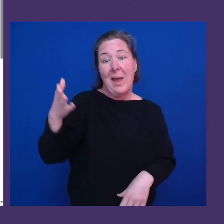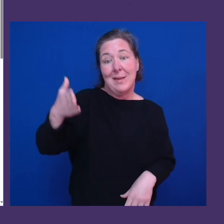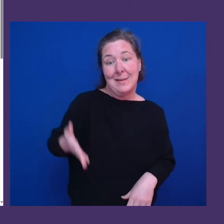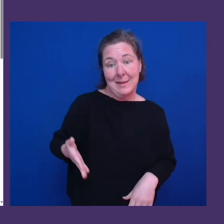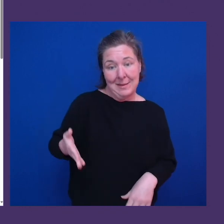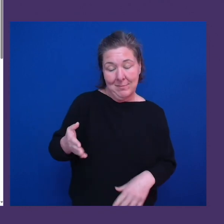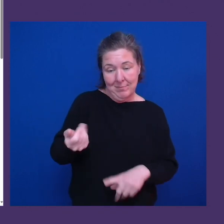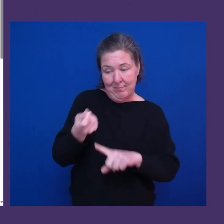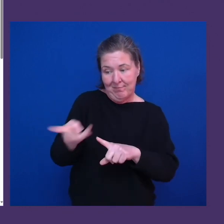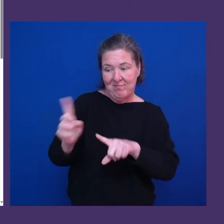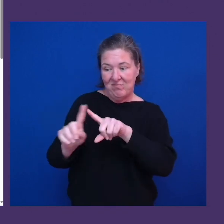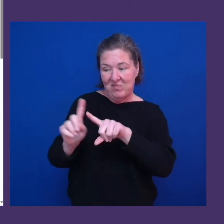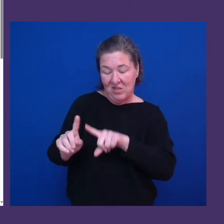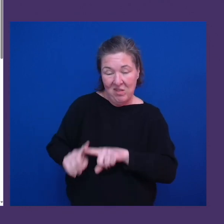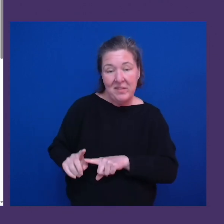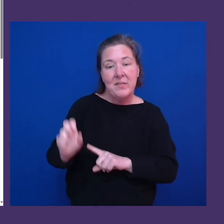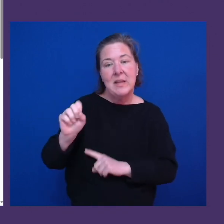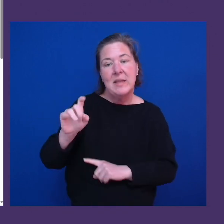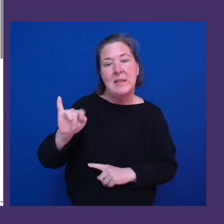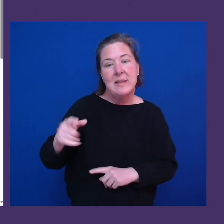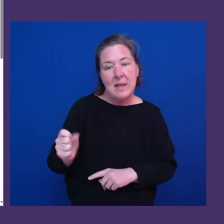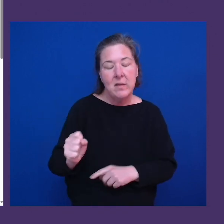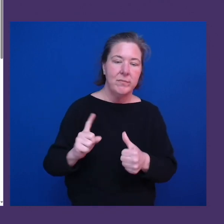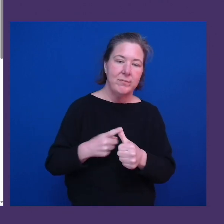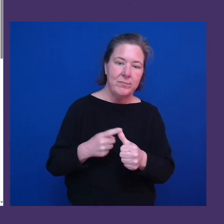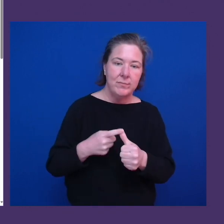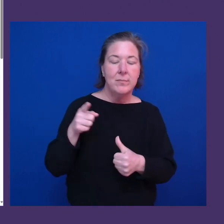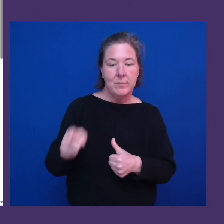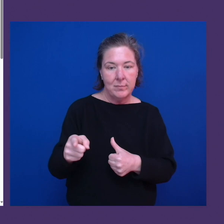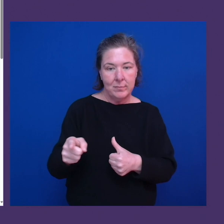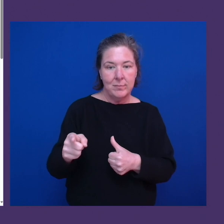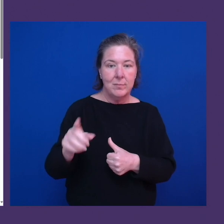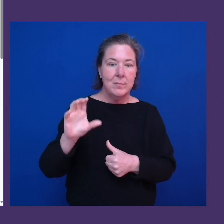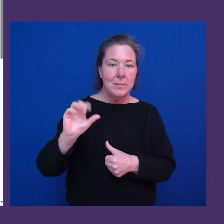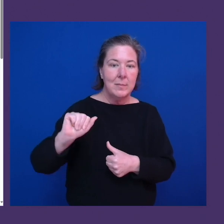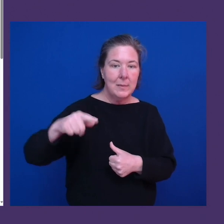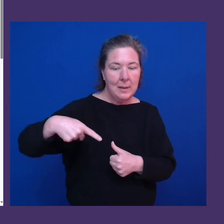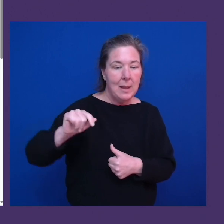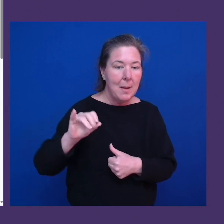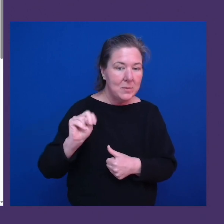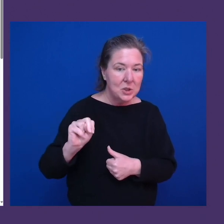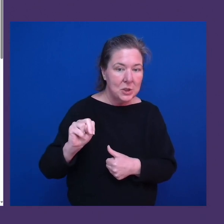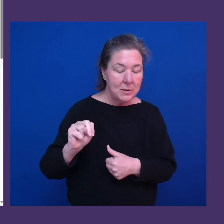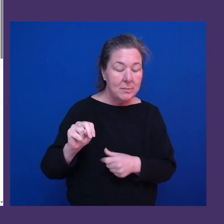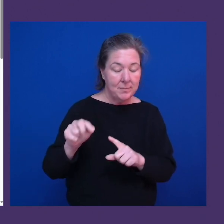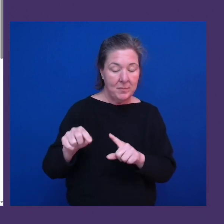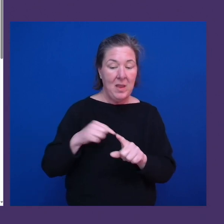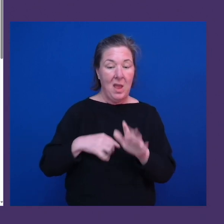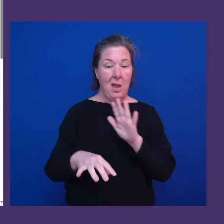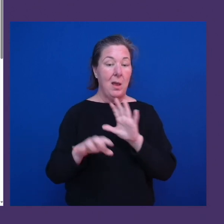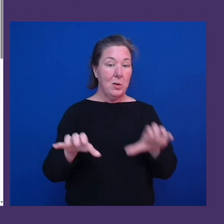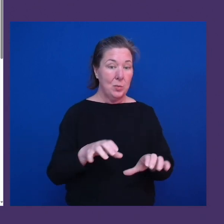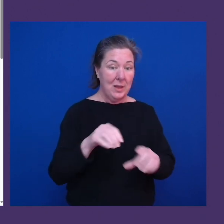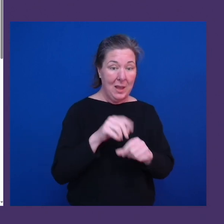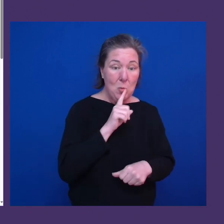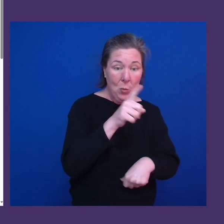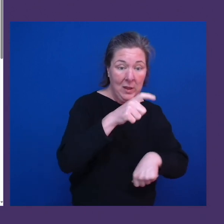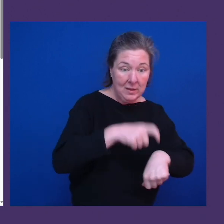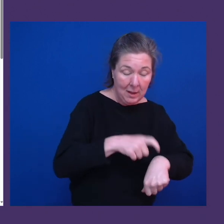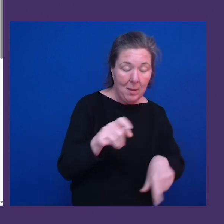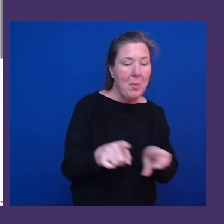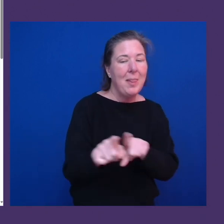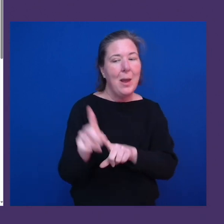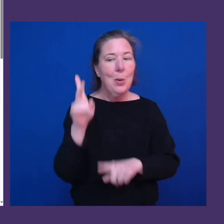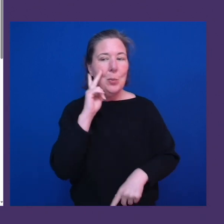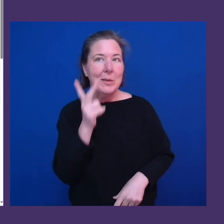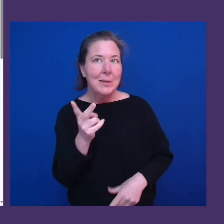of settings that I can choose. First, there is a caption mode, and I can do these captions in real time, like you might see